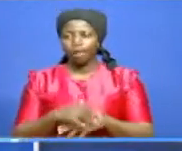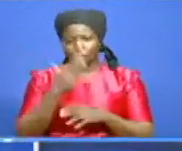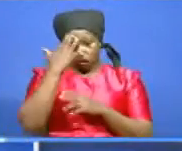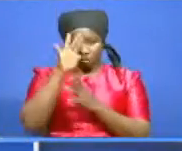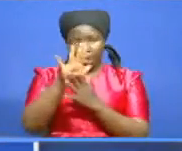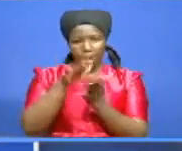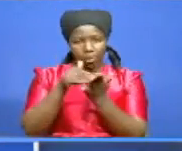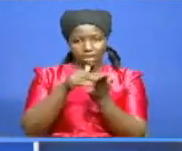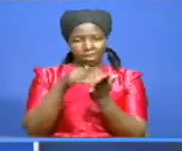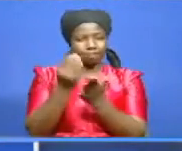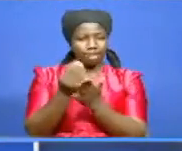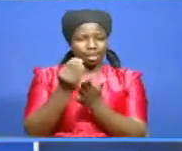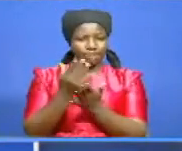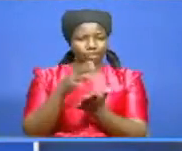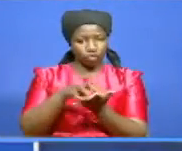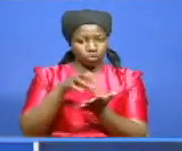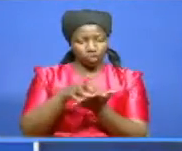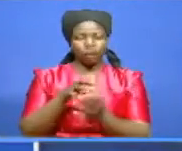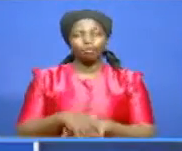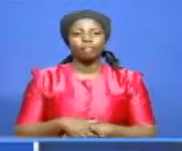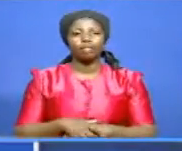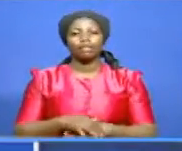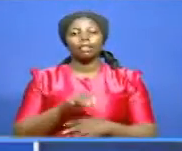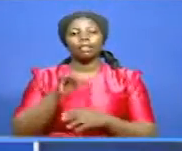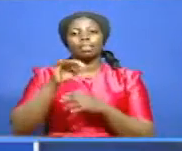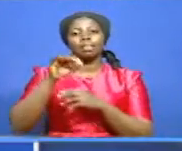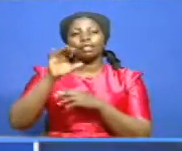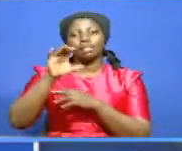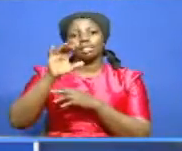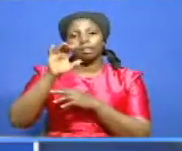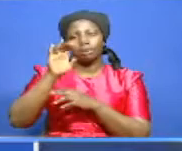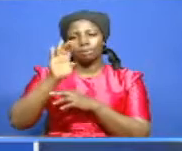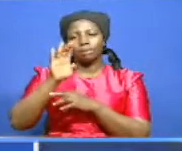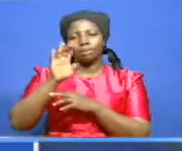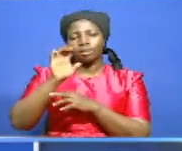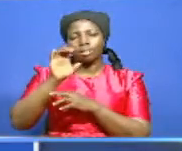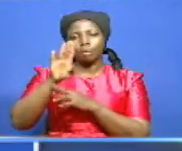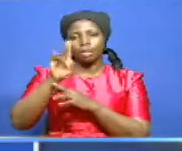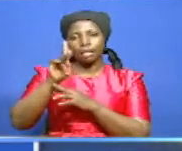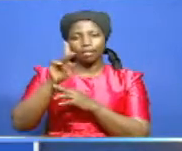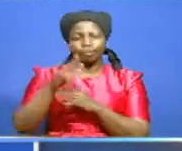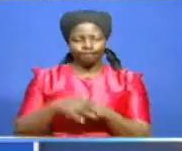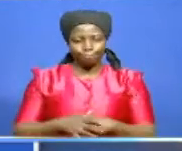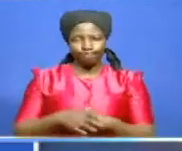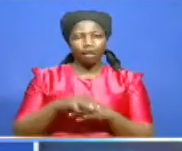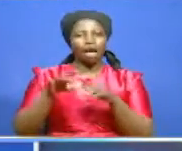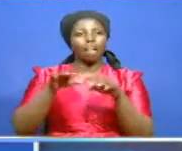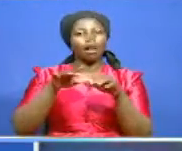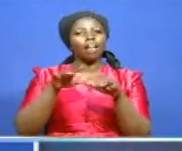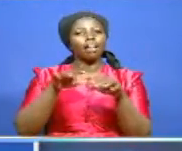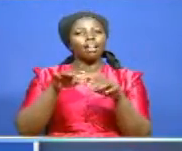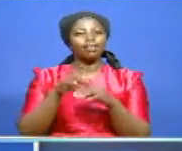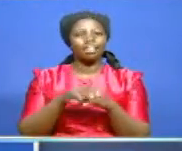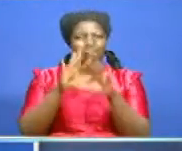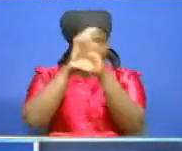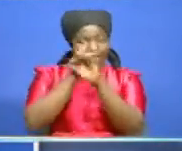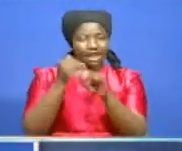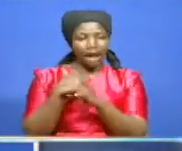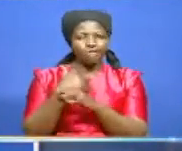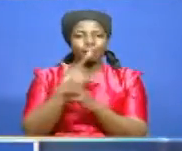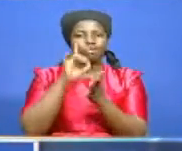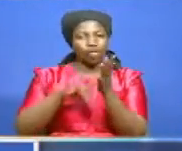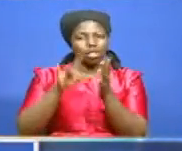the Kenya Deposit Insurance Corporation to execute the liquidation in a manner that protects the interest